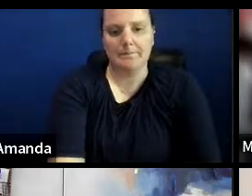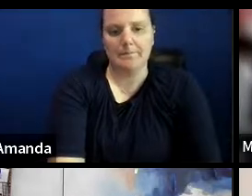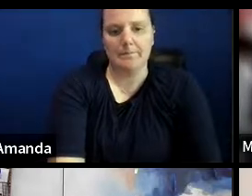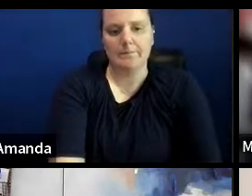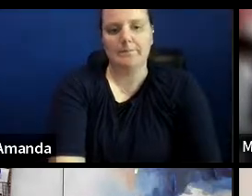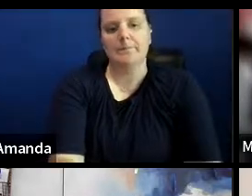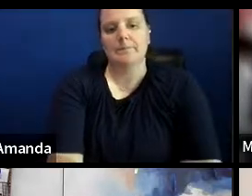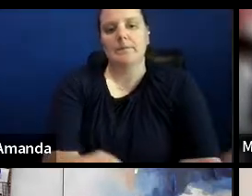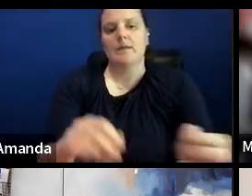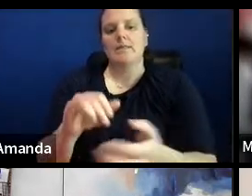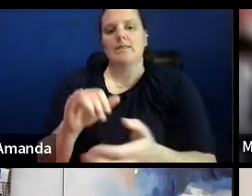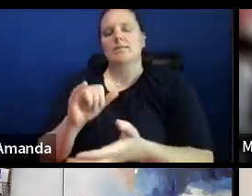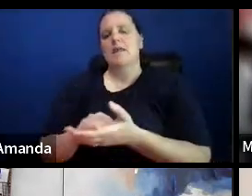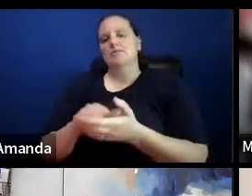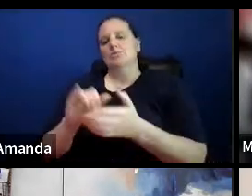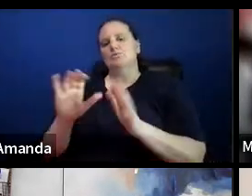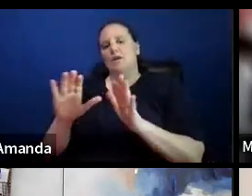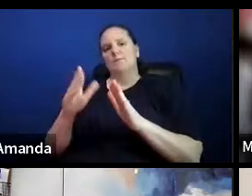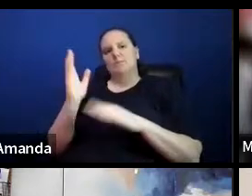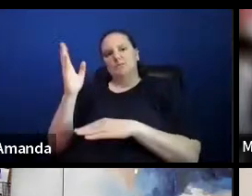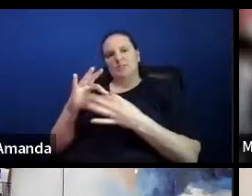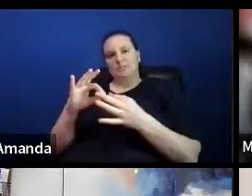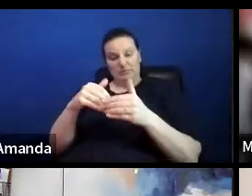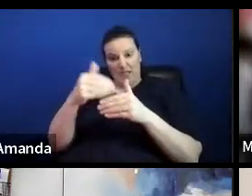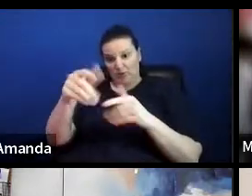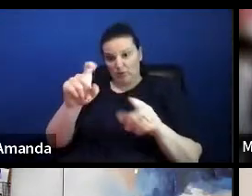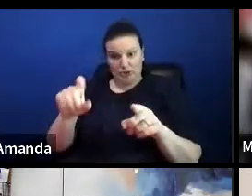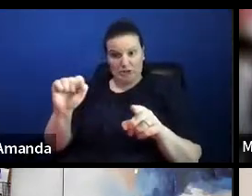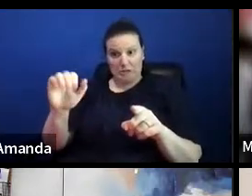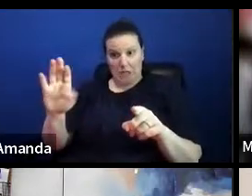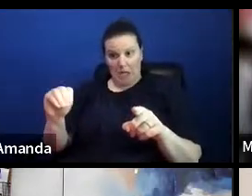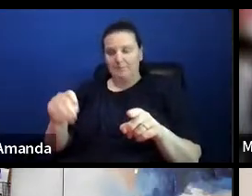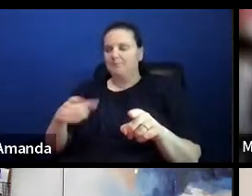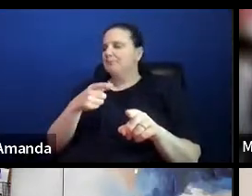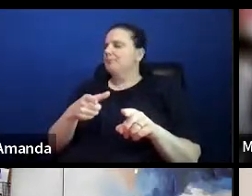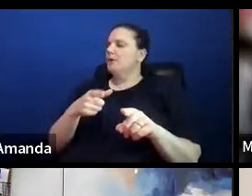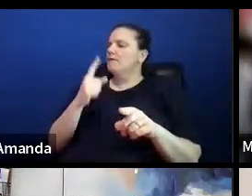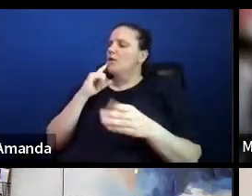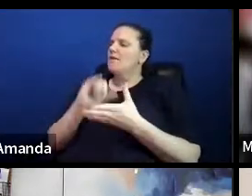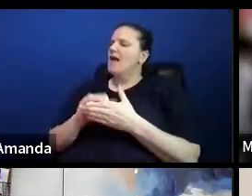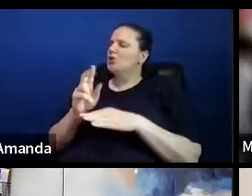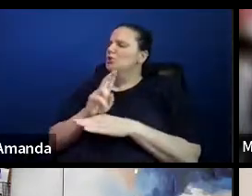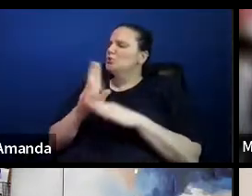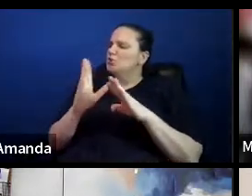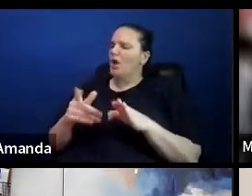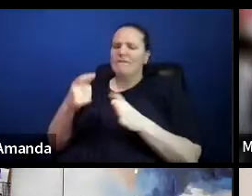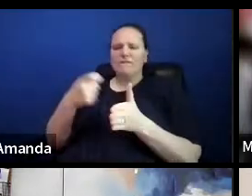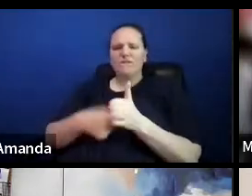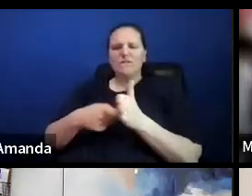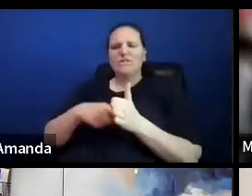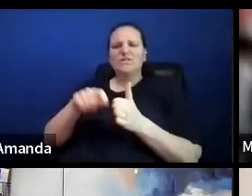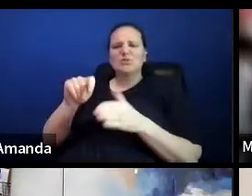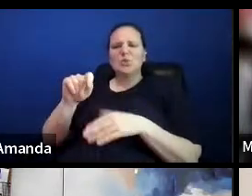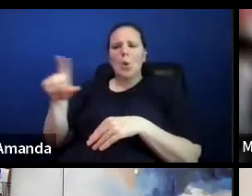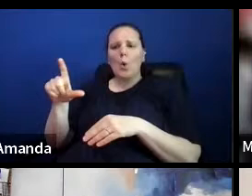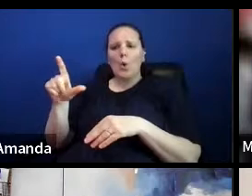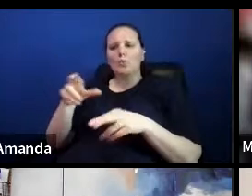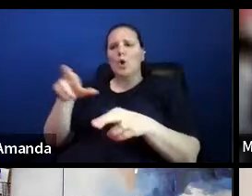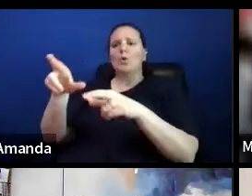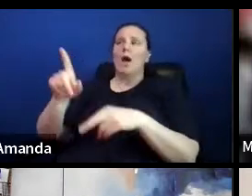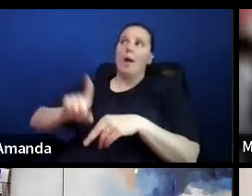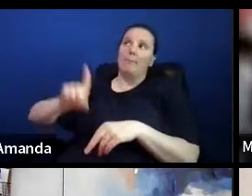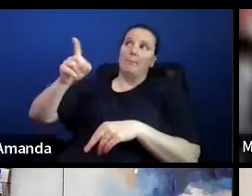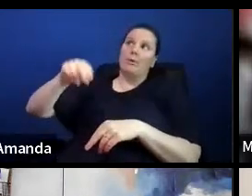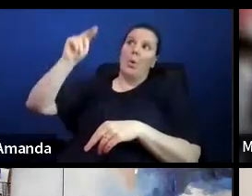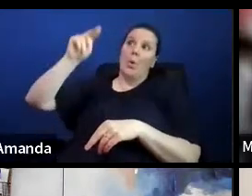I actually just have a comment as a frequent user of these toll roads up north.